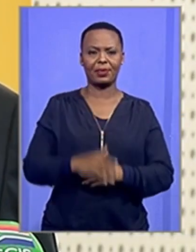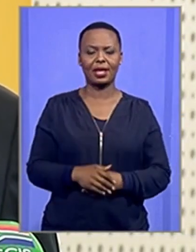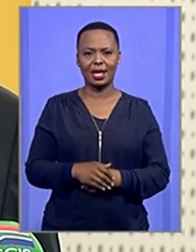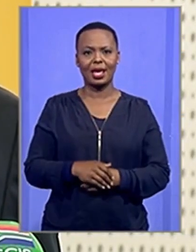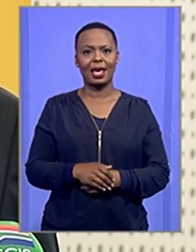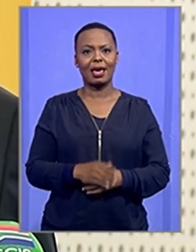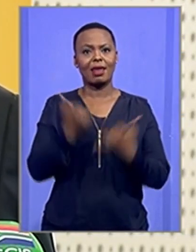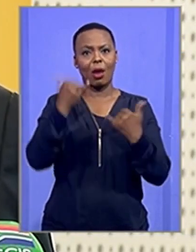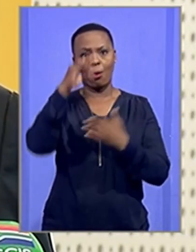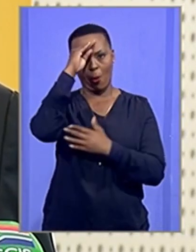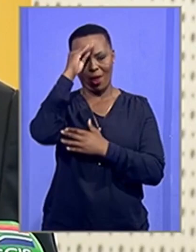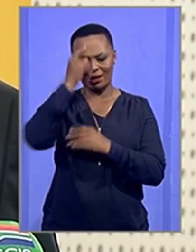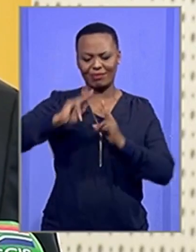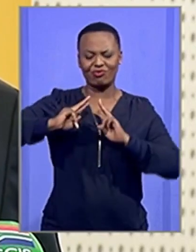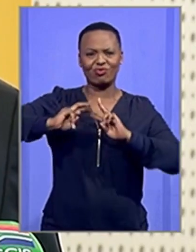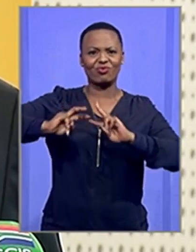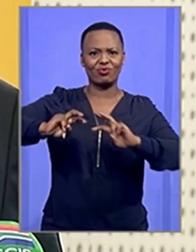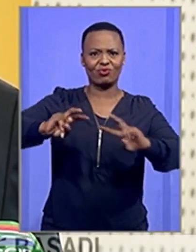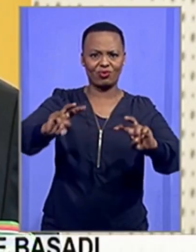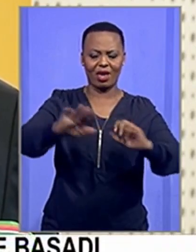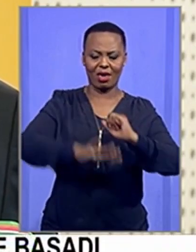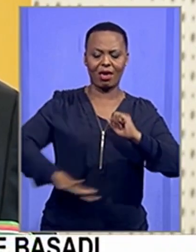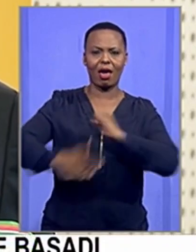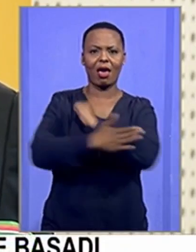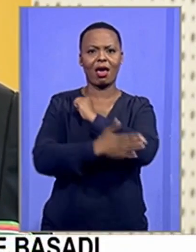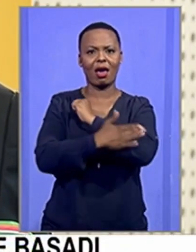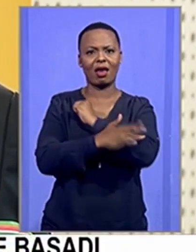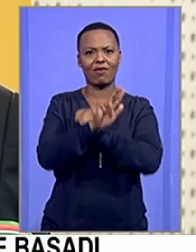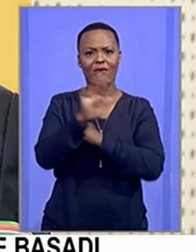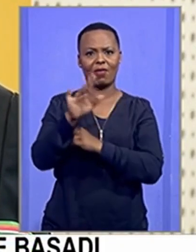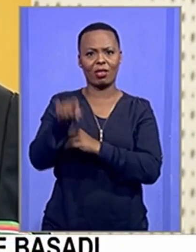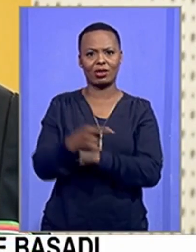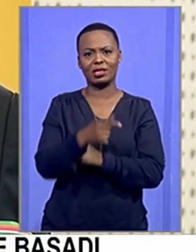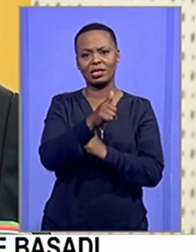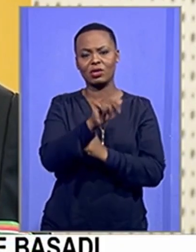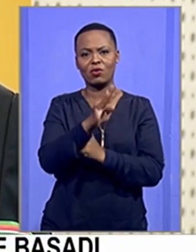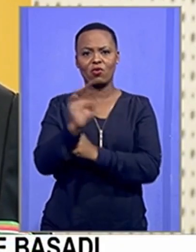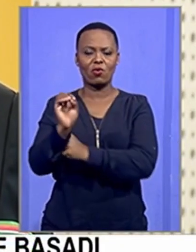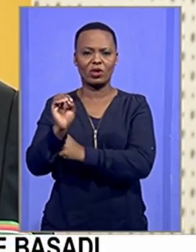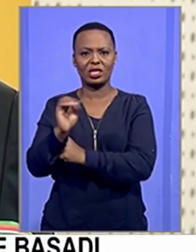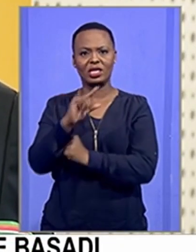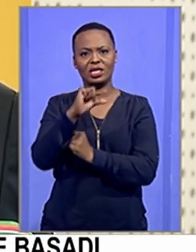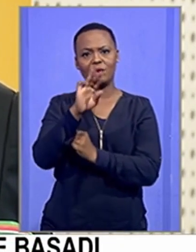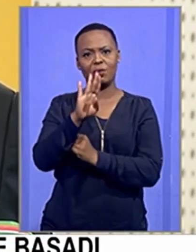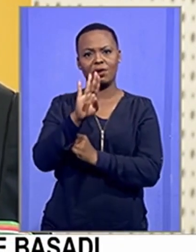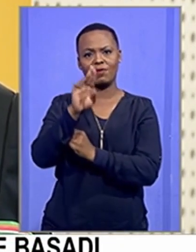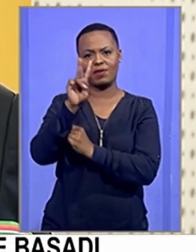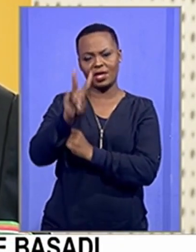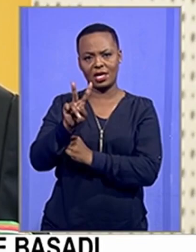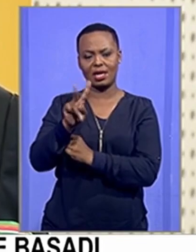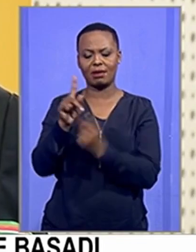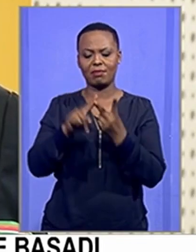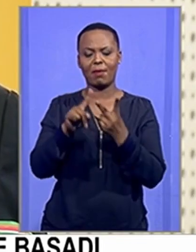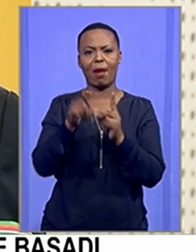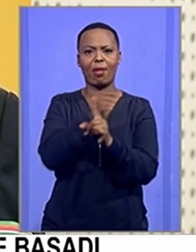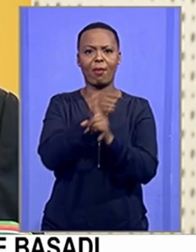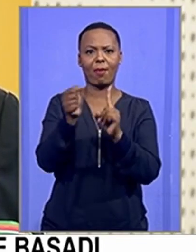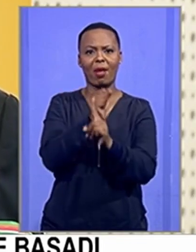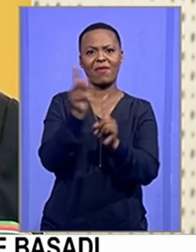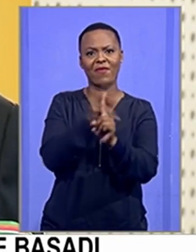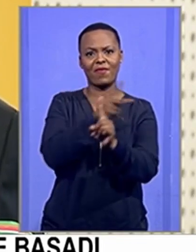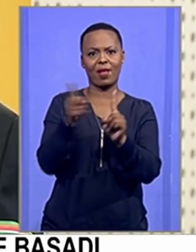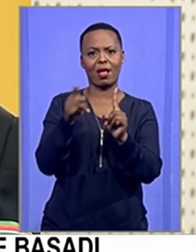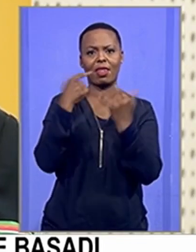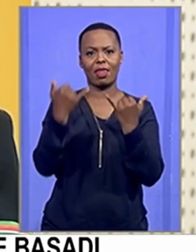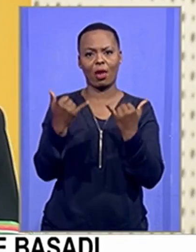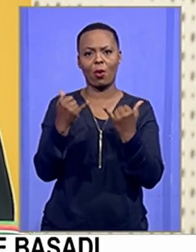across the country investigated a total of 85,640 assault GBV and common assault cases in the 3